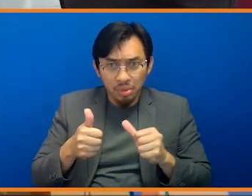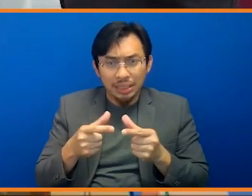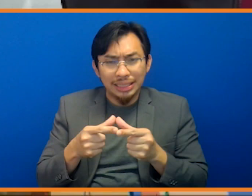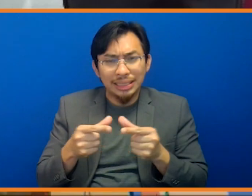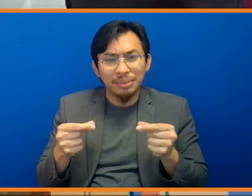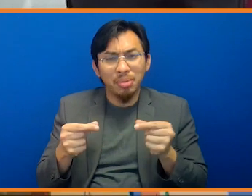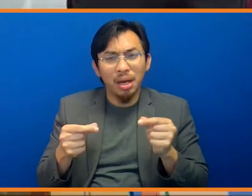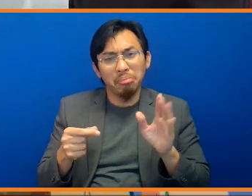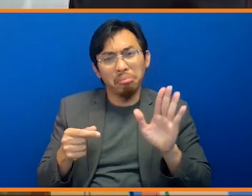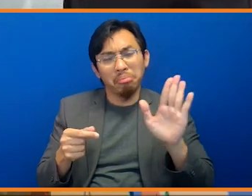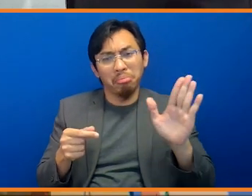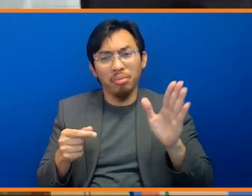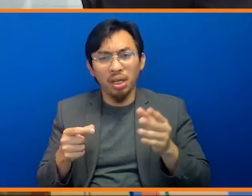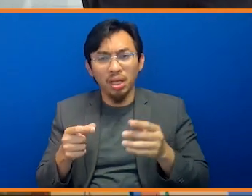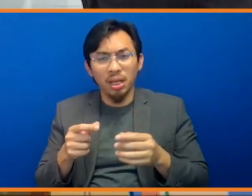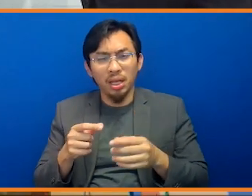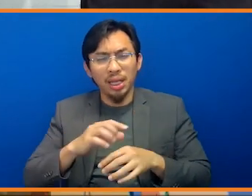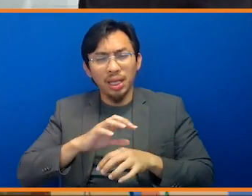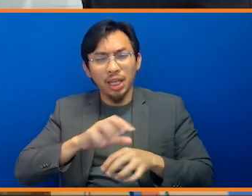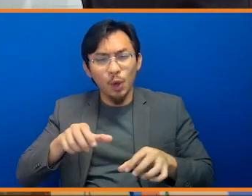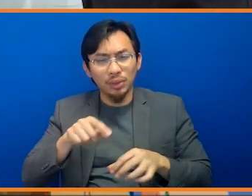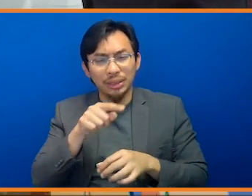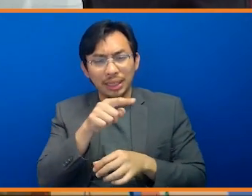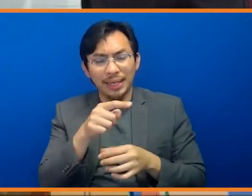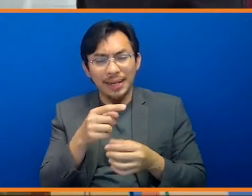Japan is a country that have